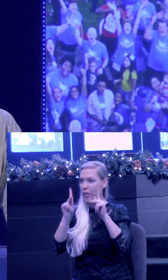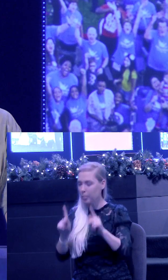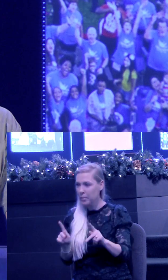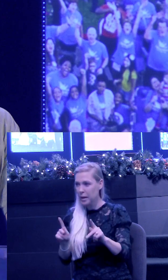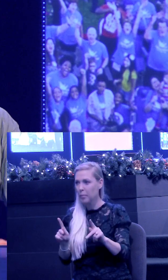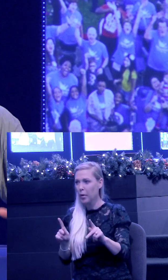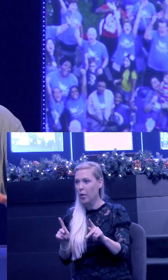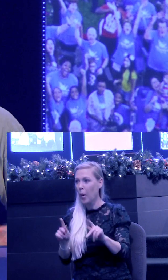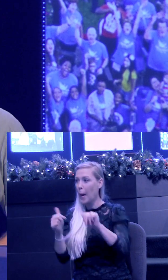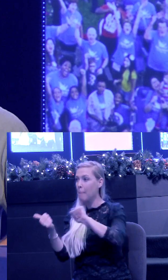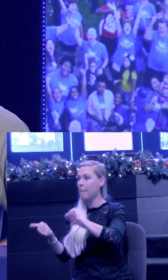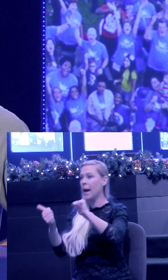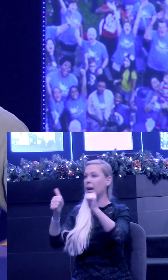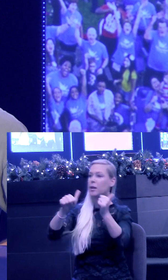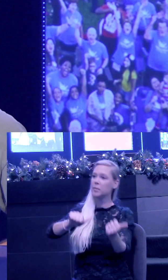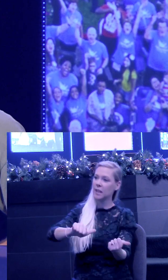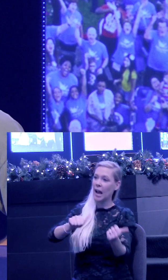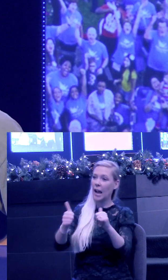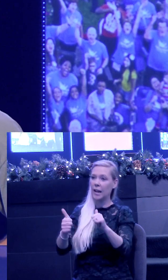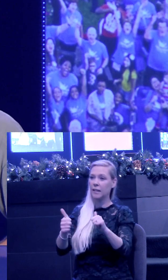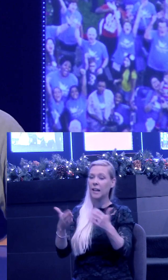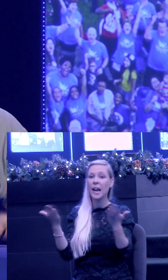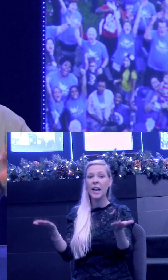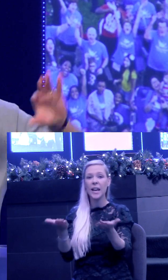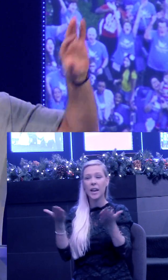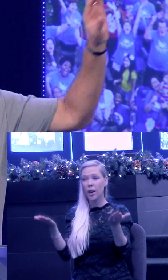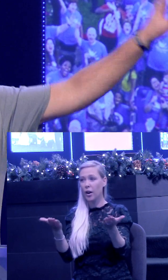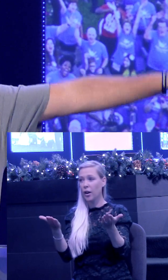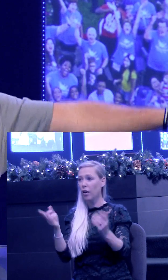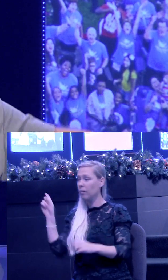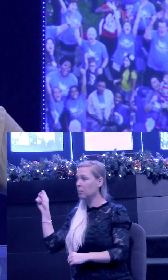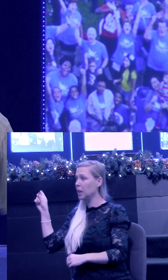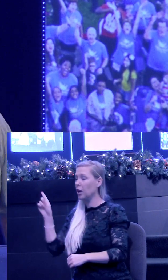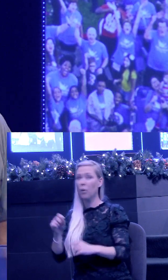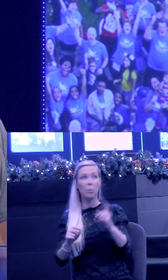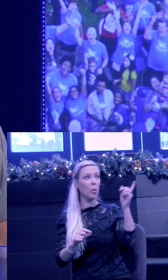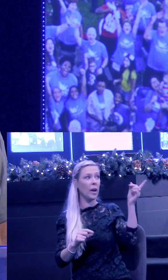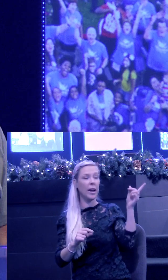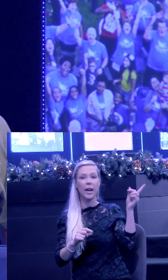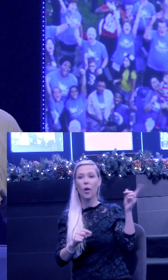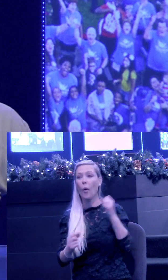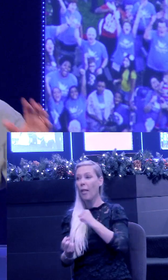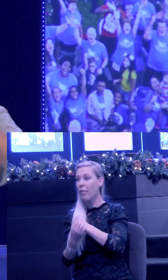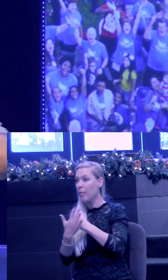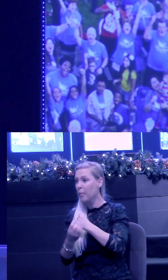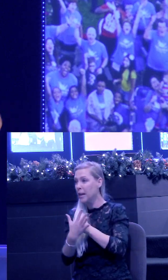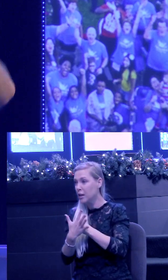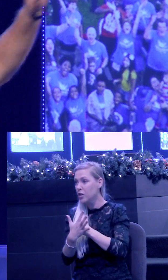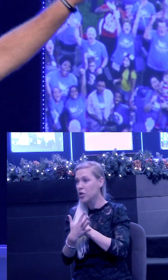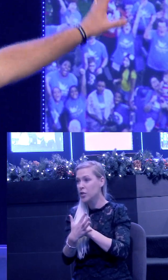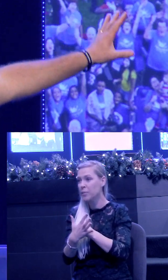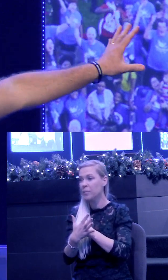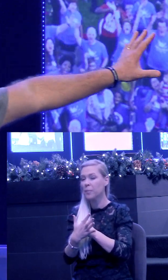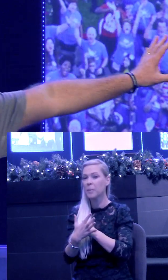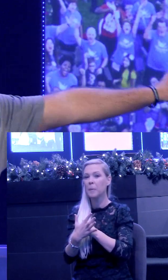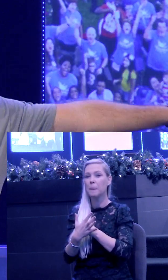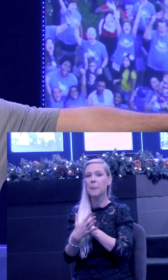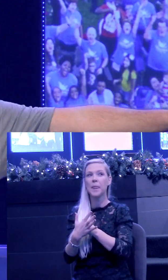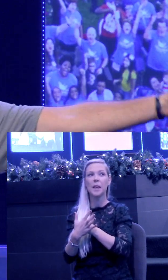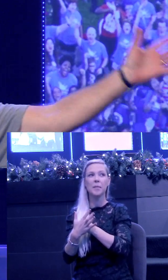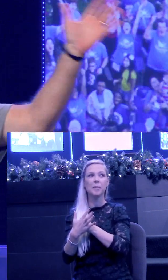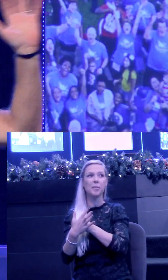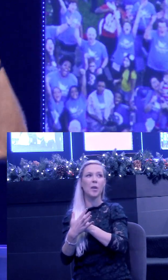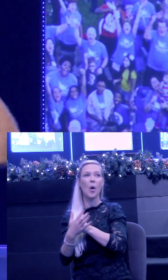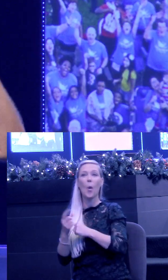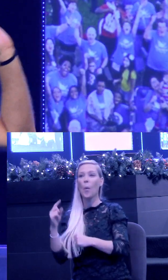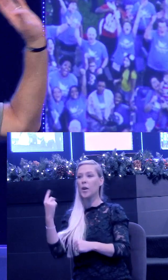3,307 and you are baptized either here in this baptistry or in the courtyard or at the beach or even in the Jordan River, we just came